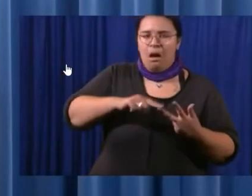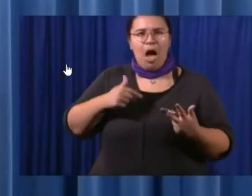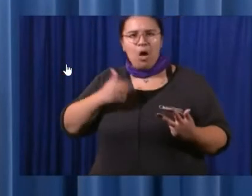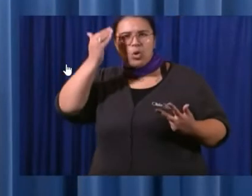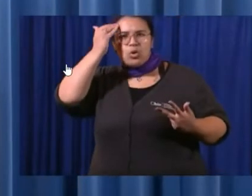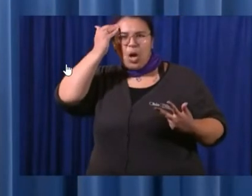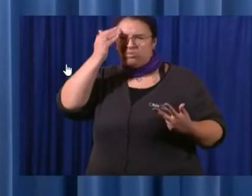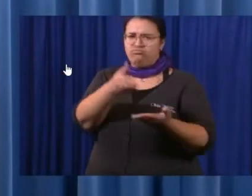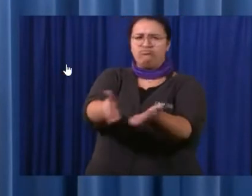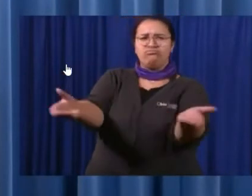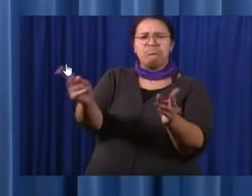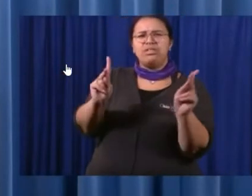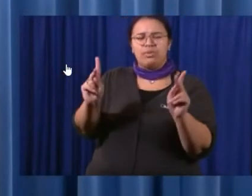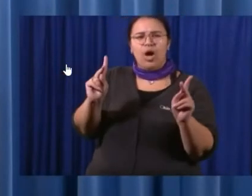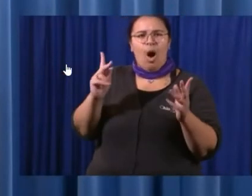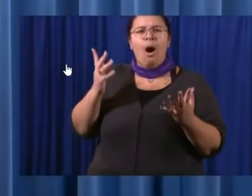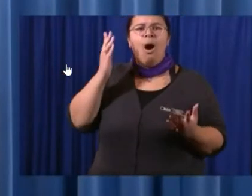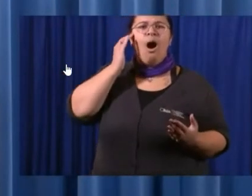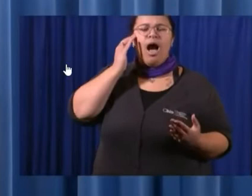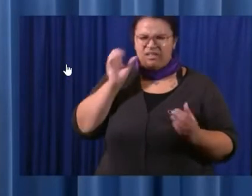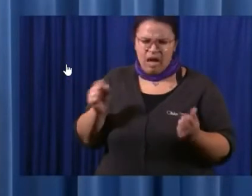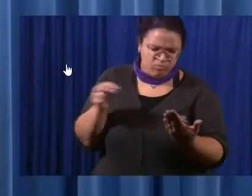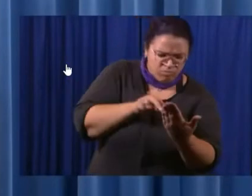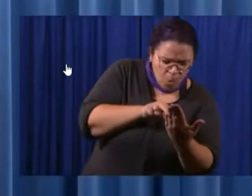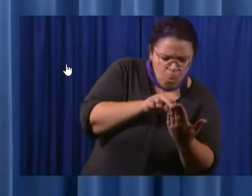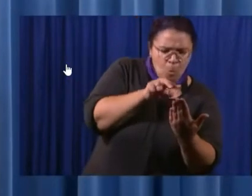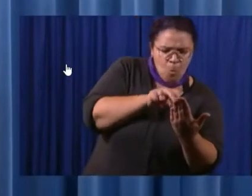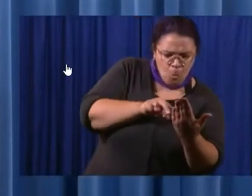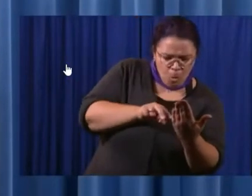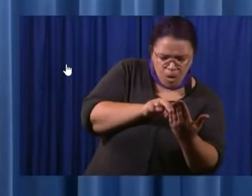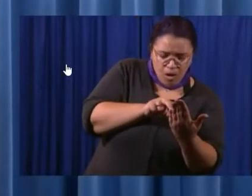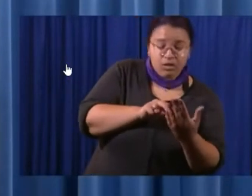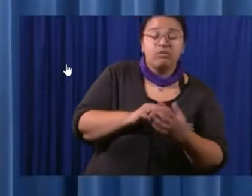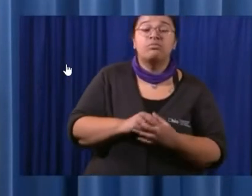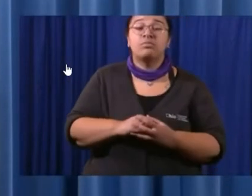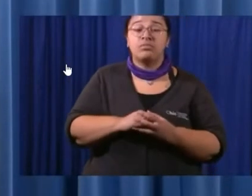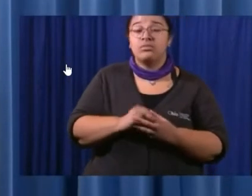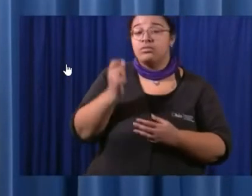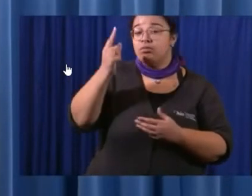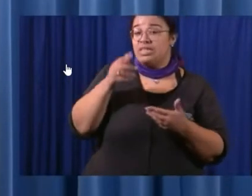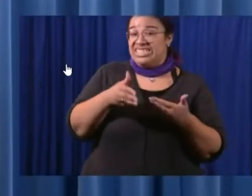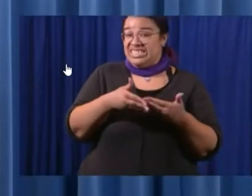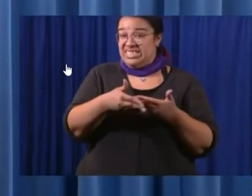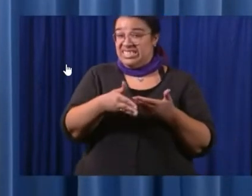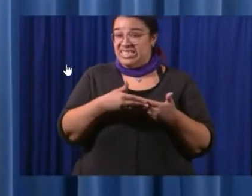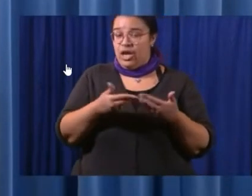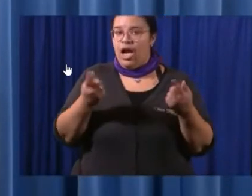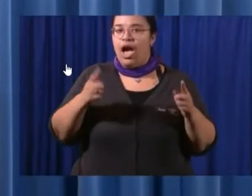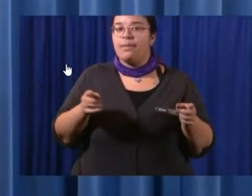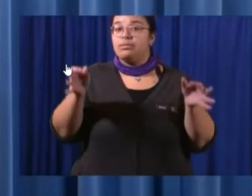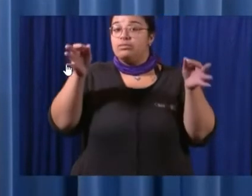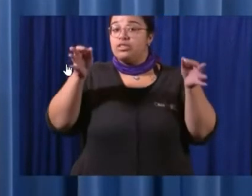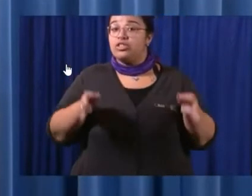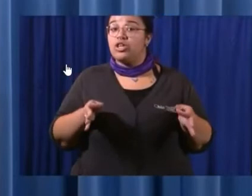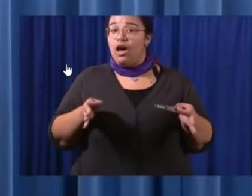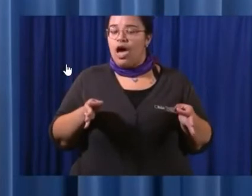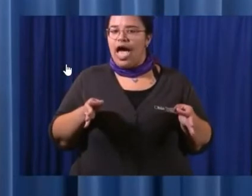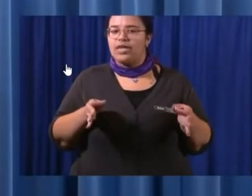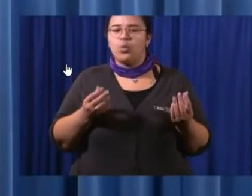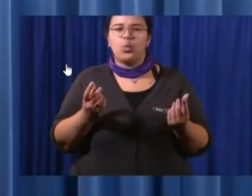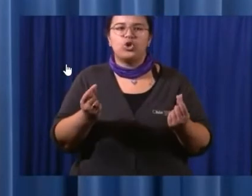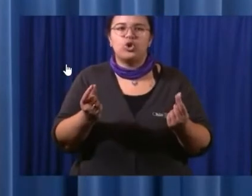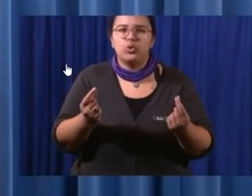be informed by that. And when we make decisions in the future, we're going to try to make them. We've got a baseline